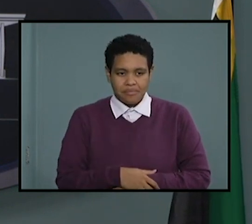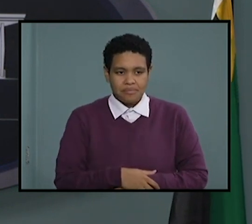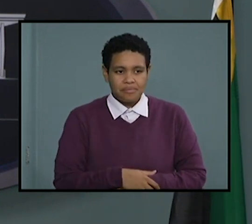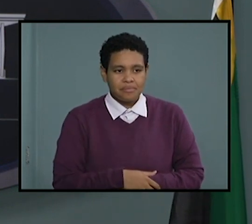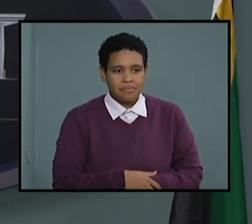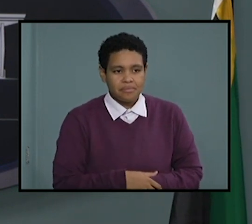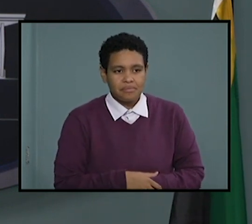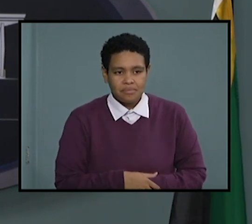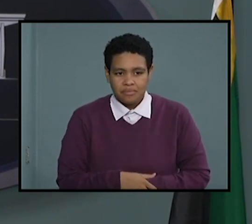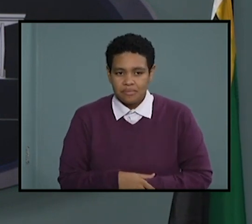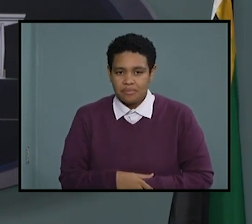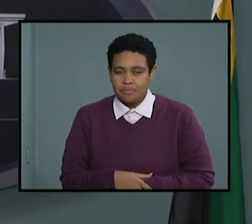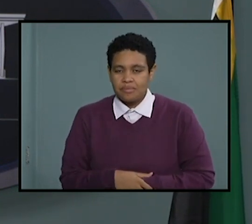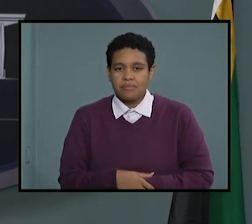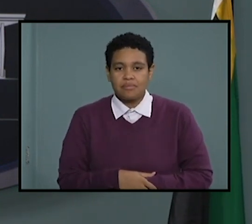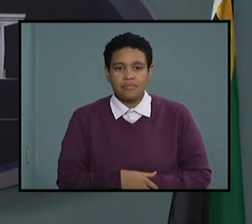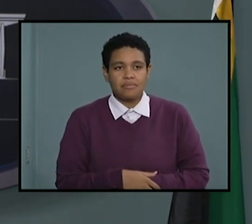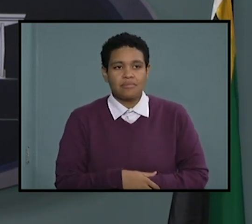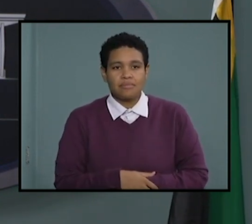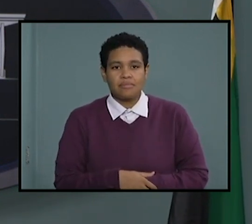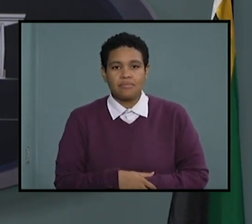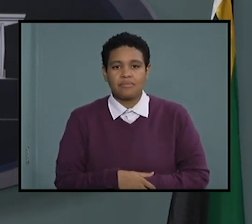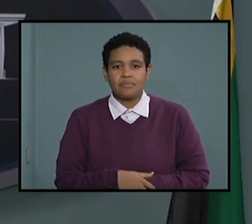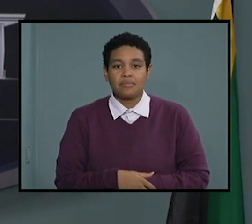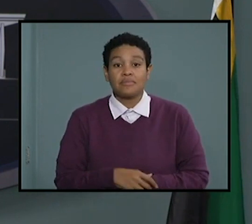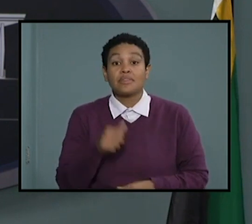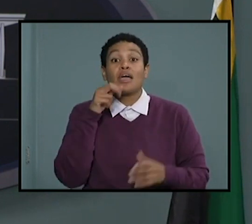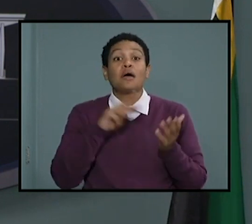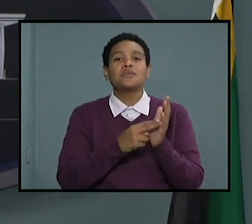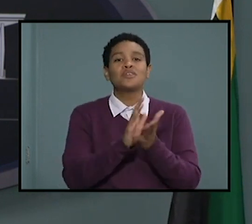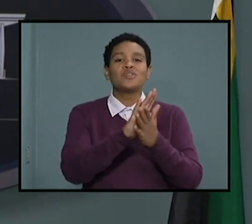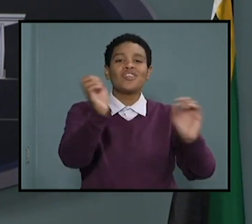I want to be clear. I'm not saying that there will be no school.